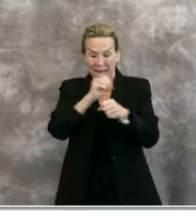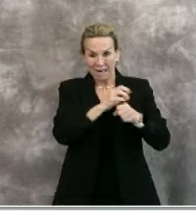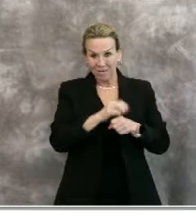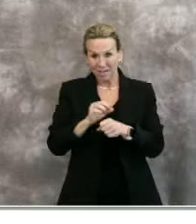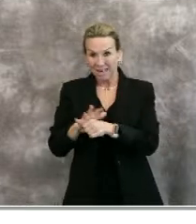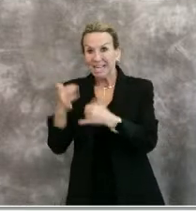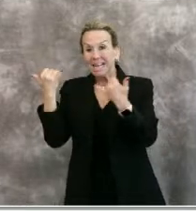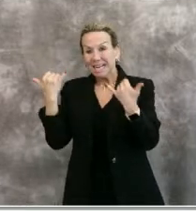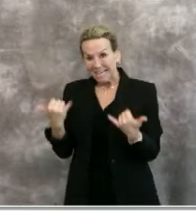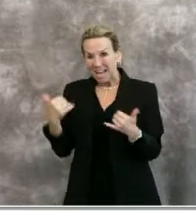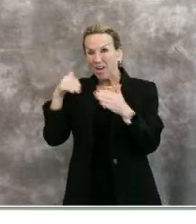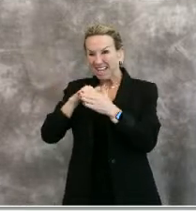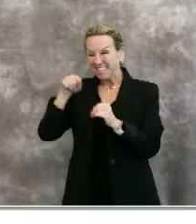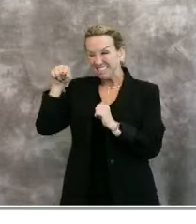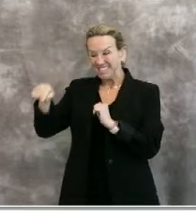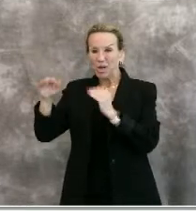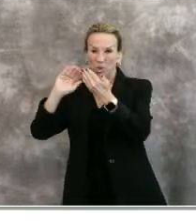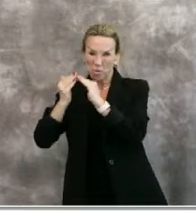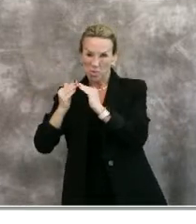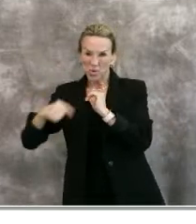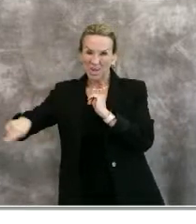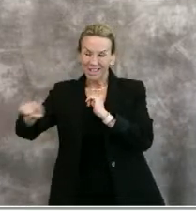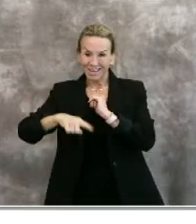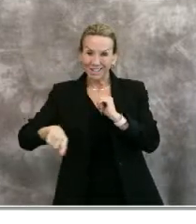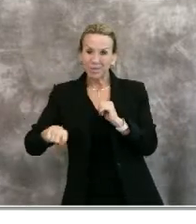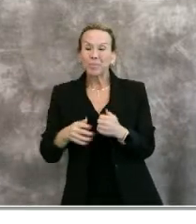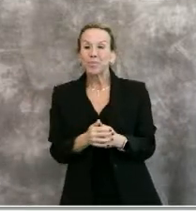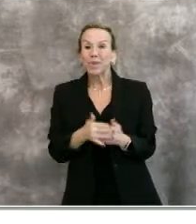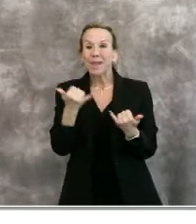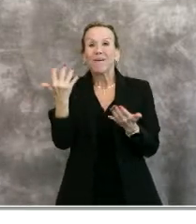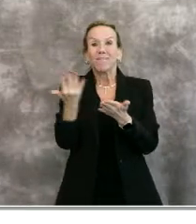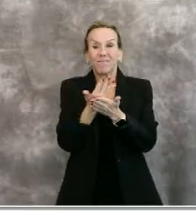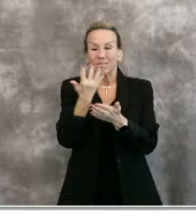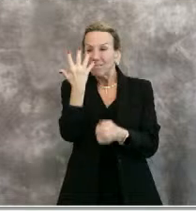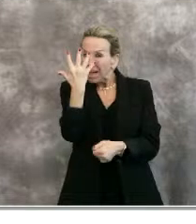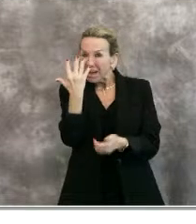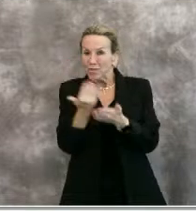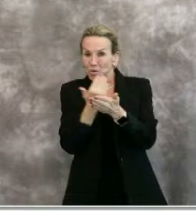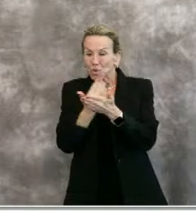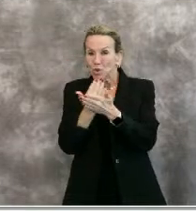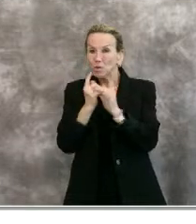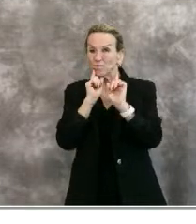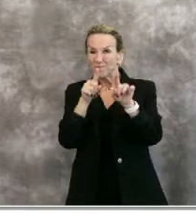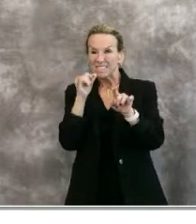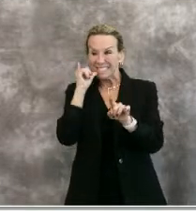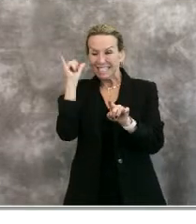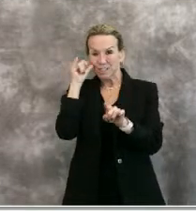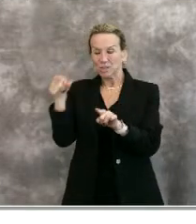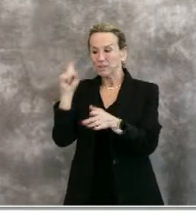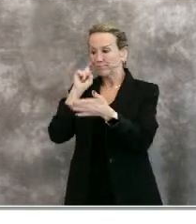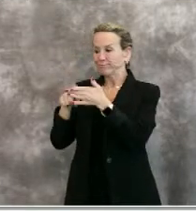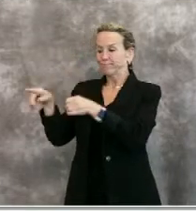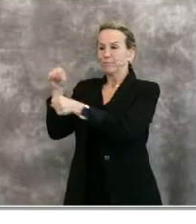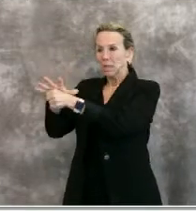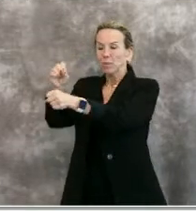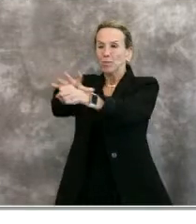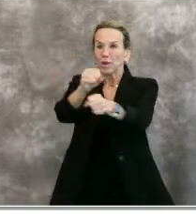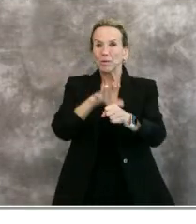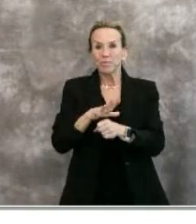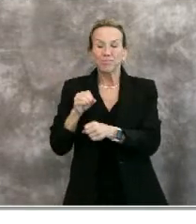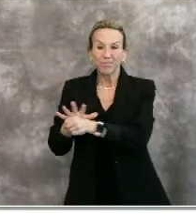are now in community setting locations. There are 5 new outbreaks reported since yesterday, and there